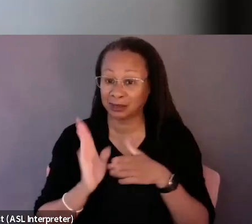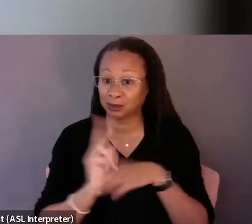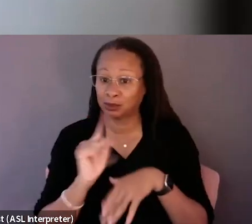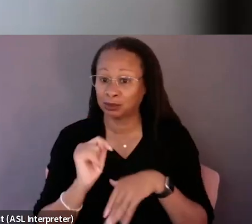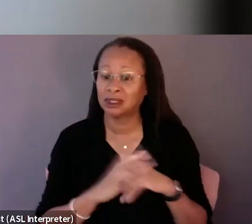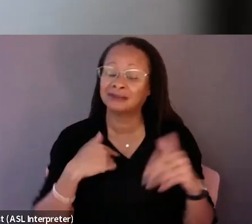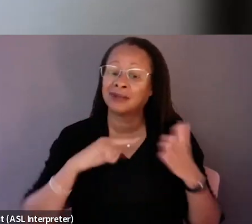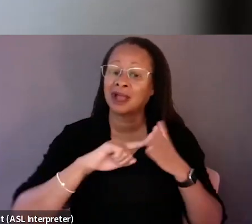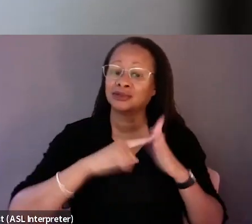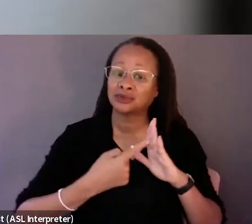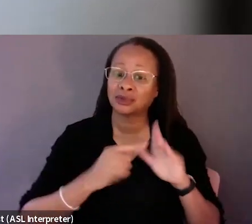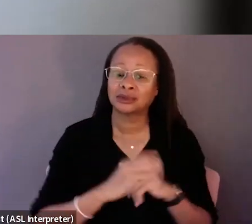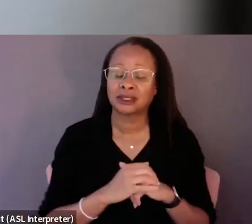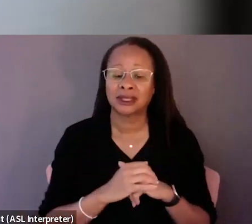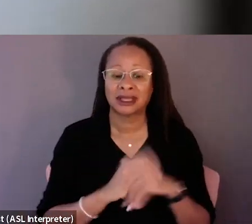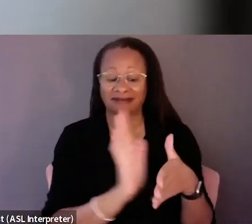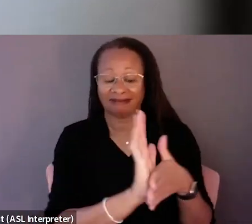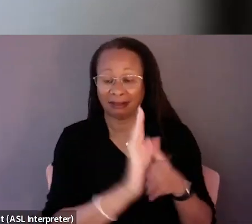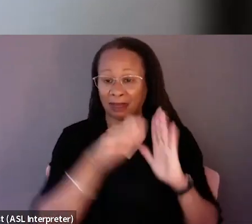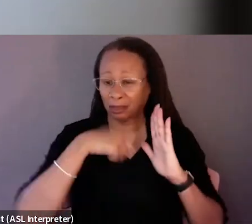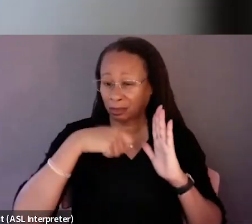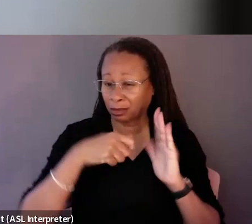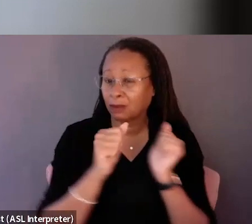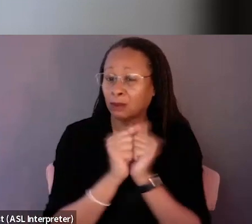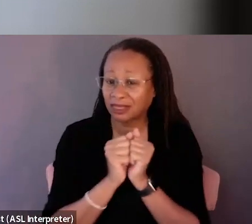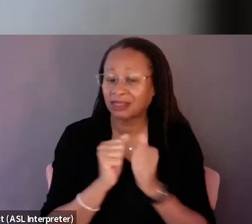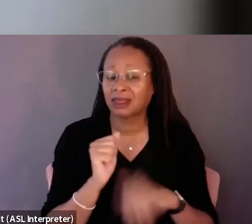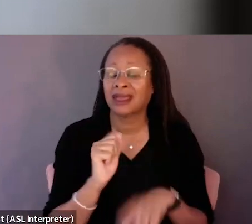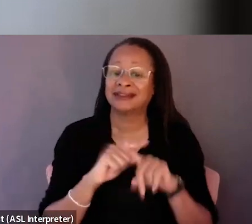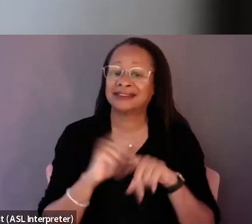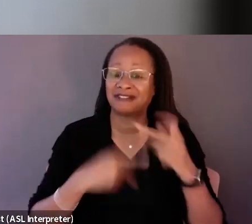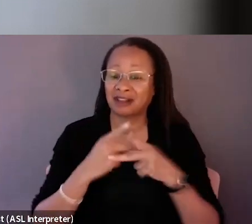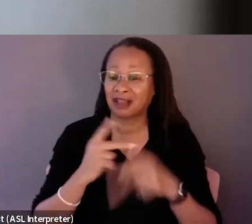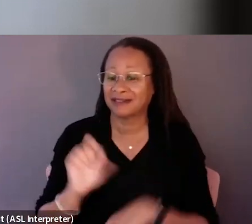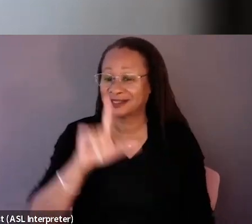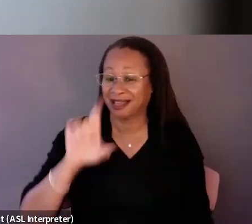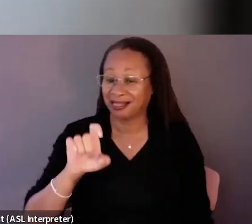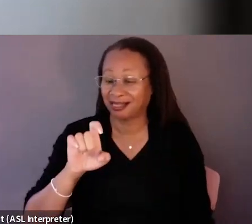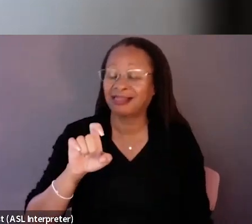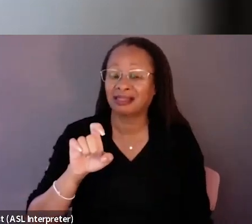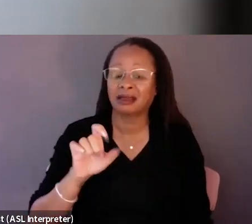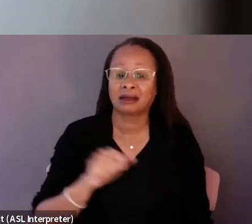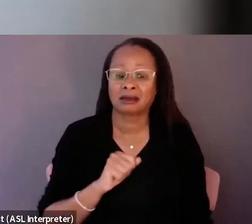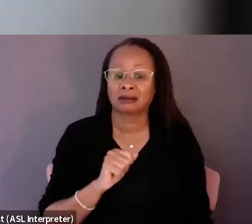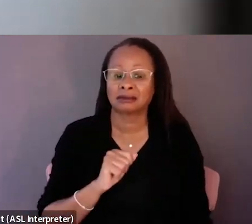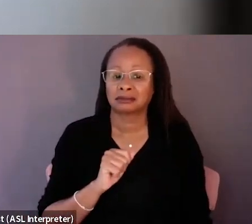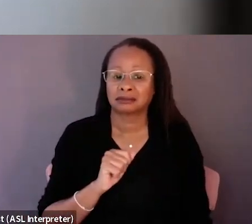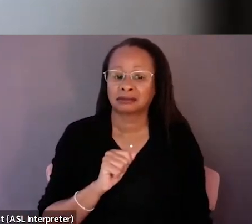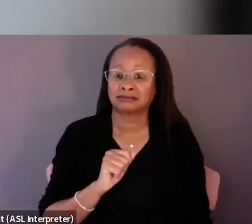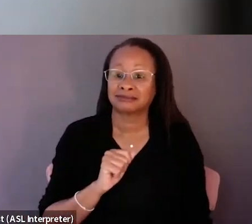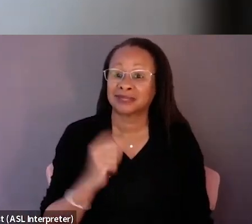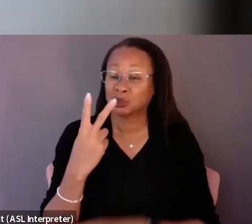started filming with a different kind of style, and it was 2